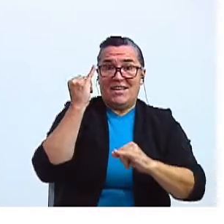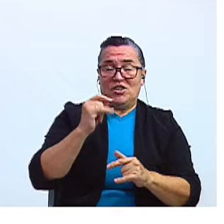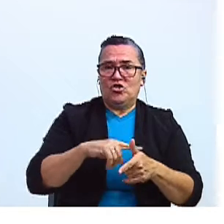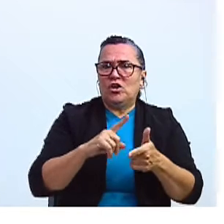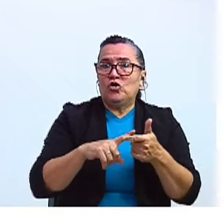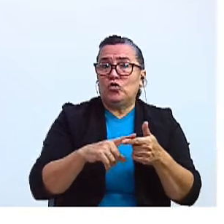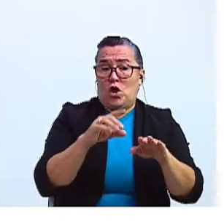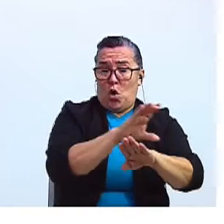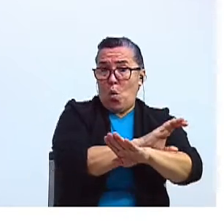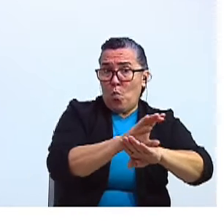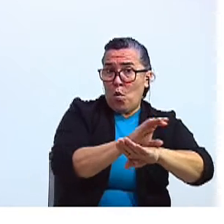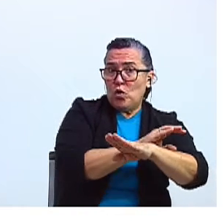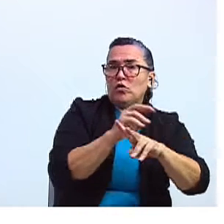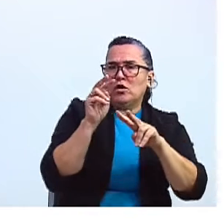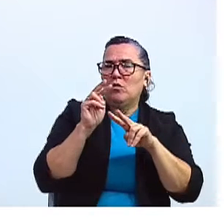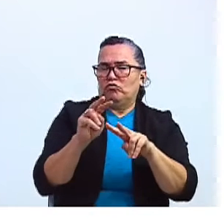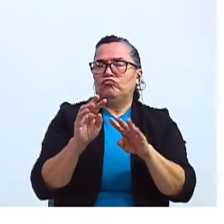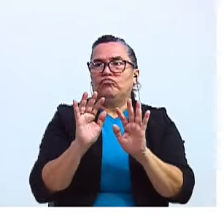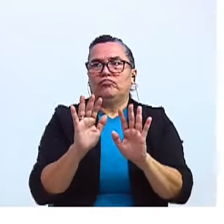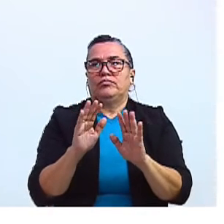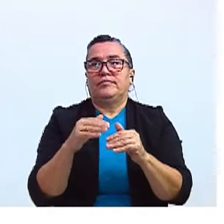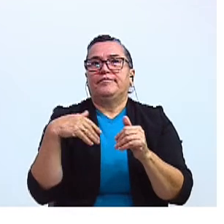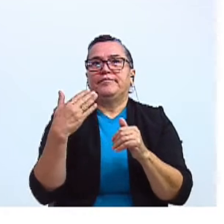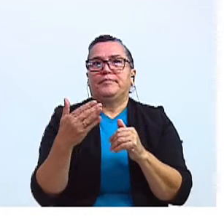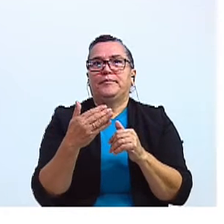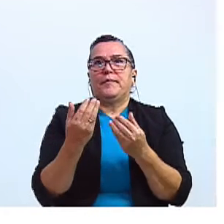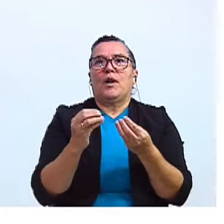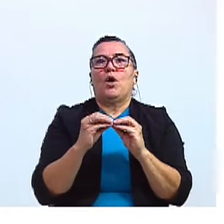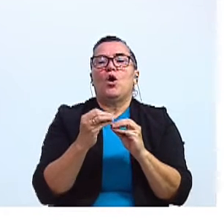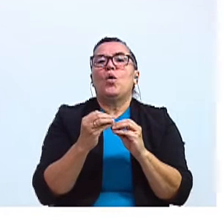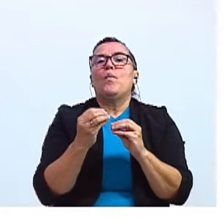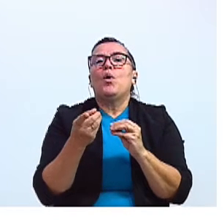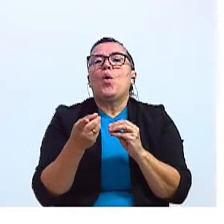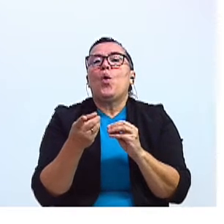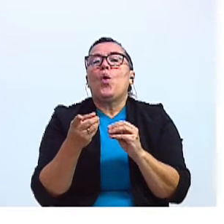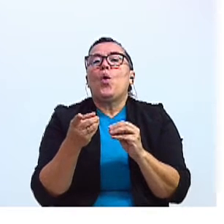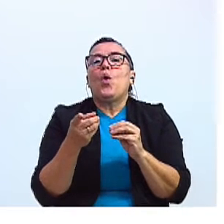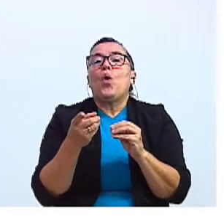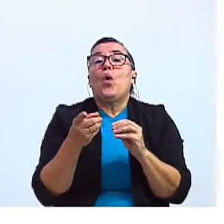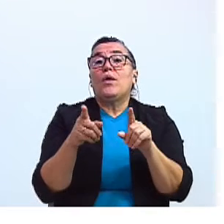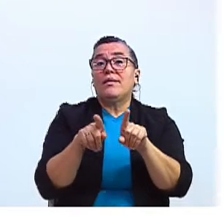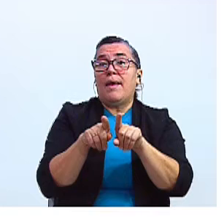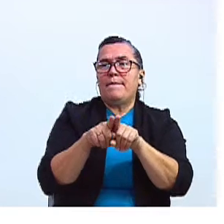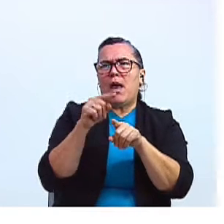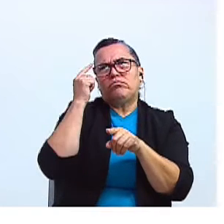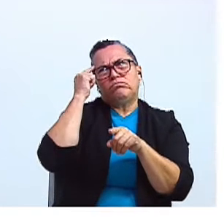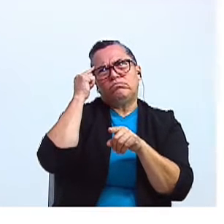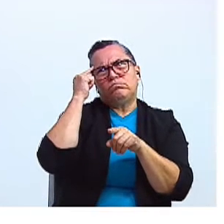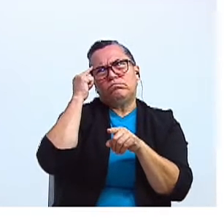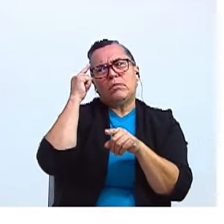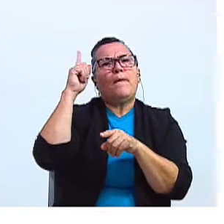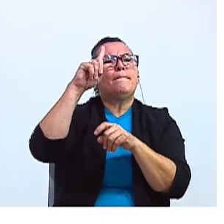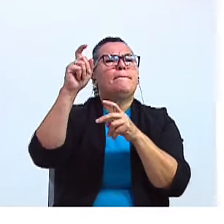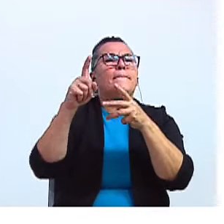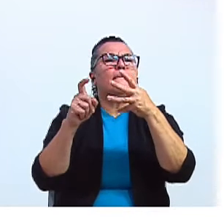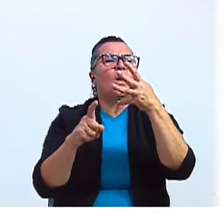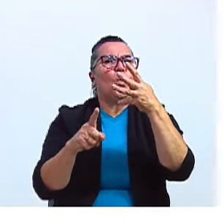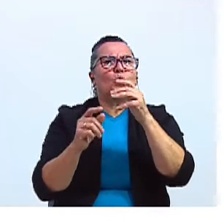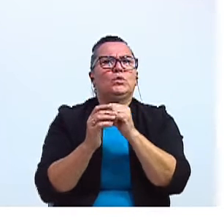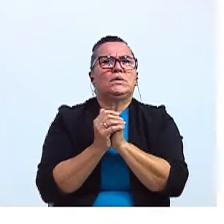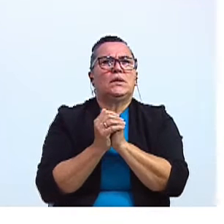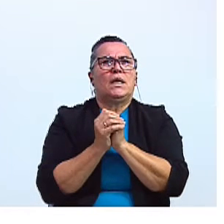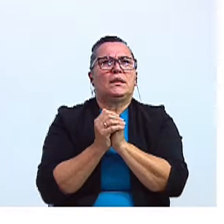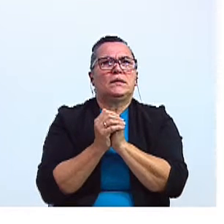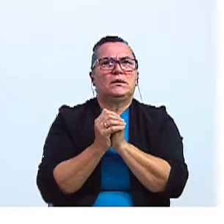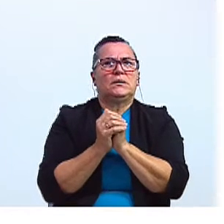use it. Okay, next, point number 2. You are going to think about these questions, and because those